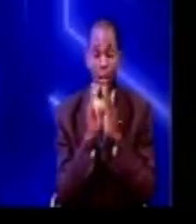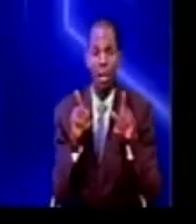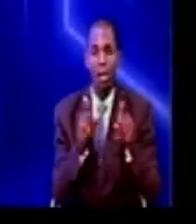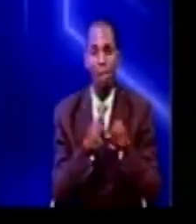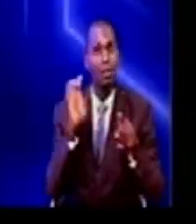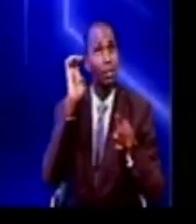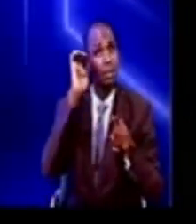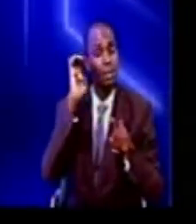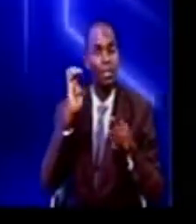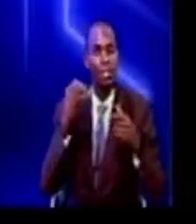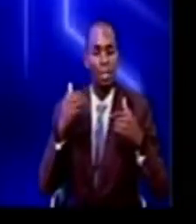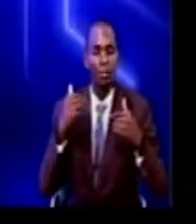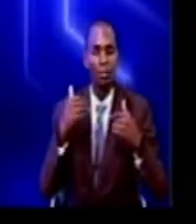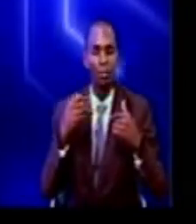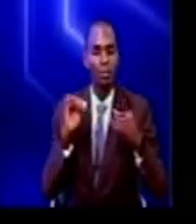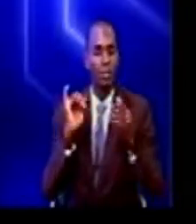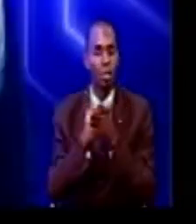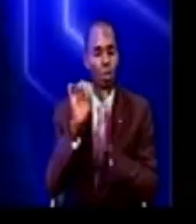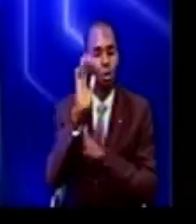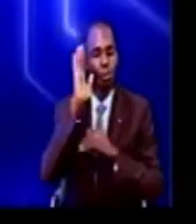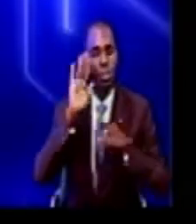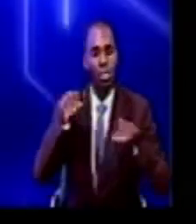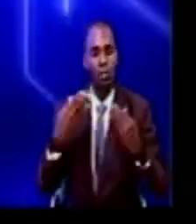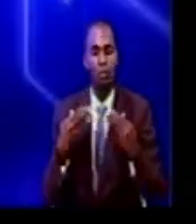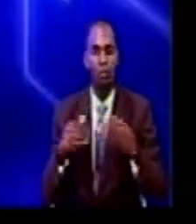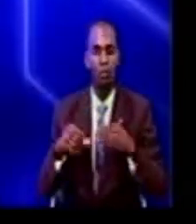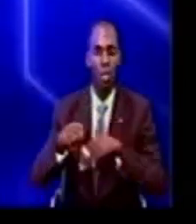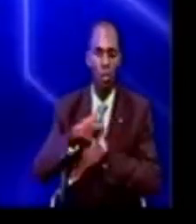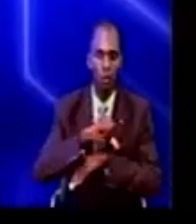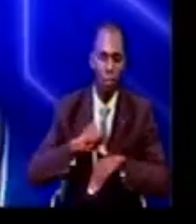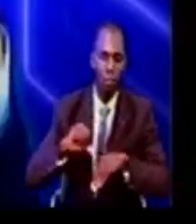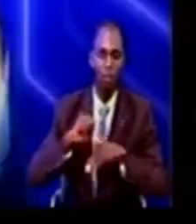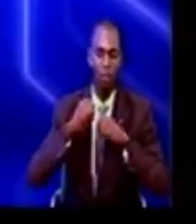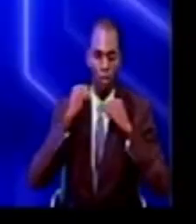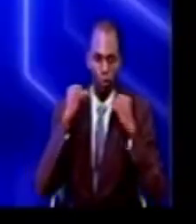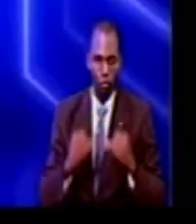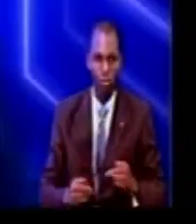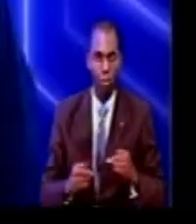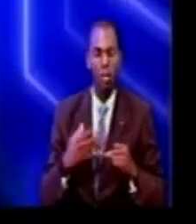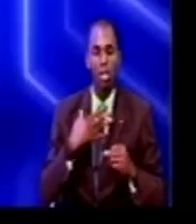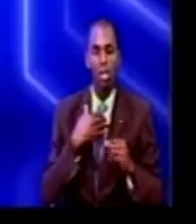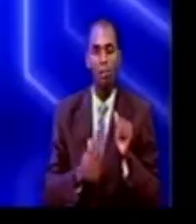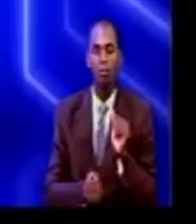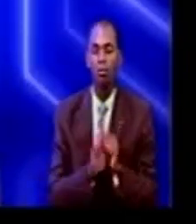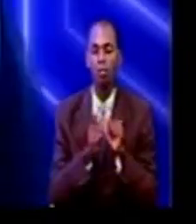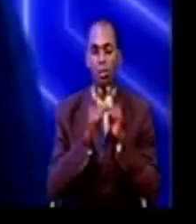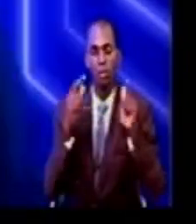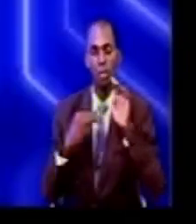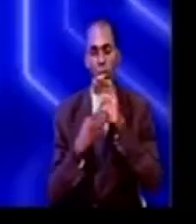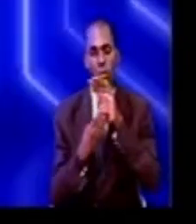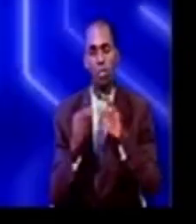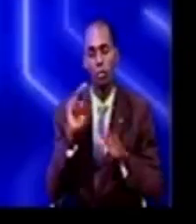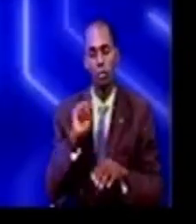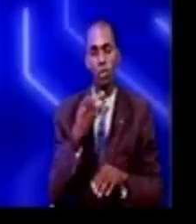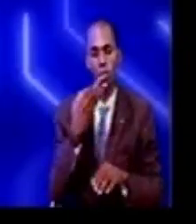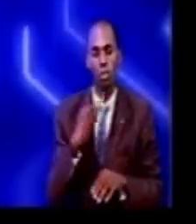to lift him up in prayer as he has been guided by the Lord for strength, for anointing, for